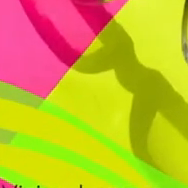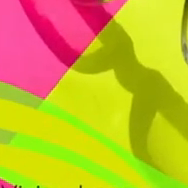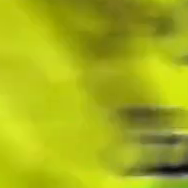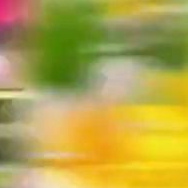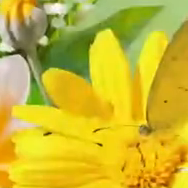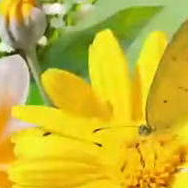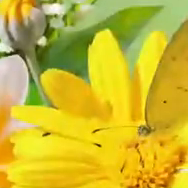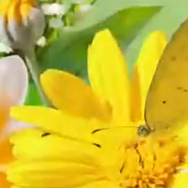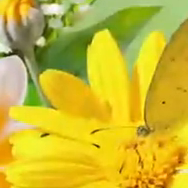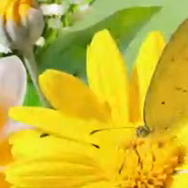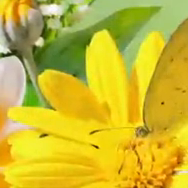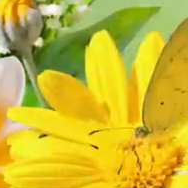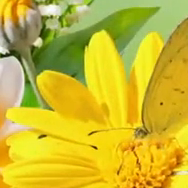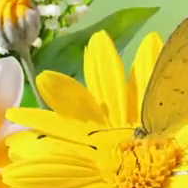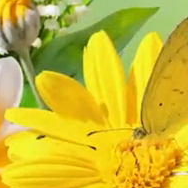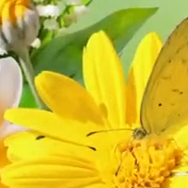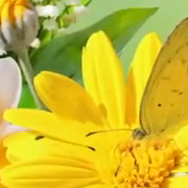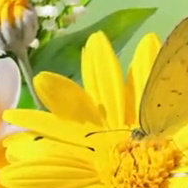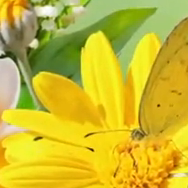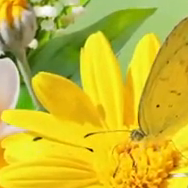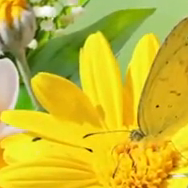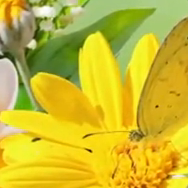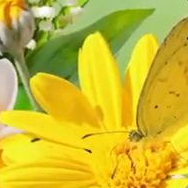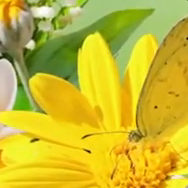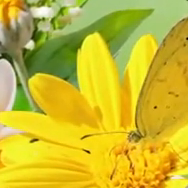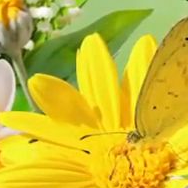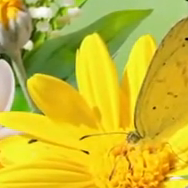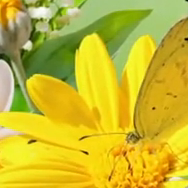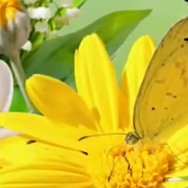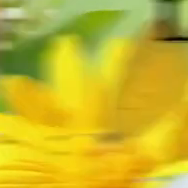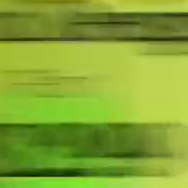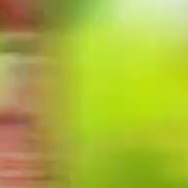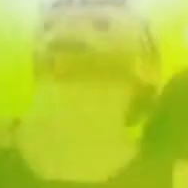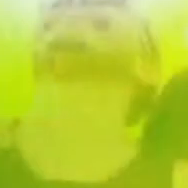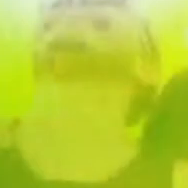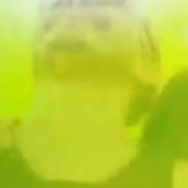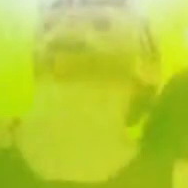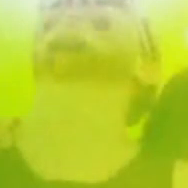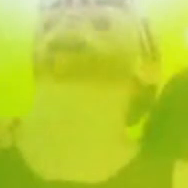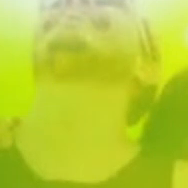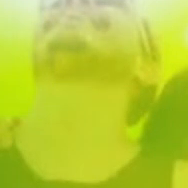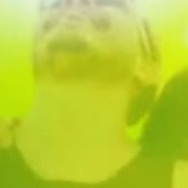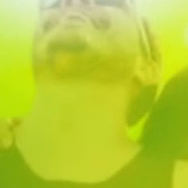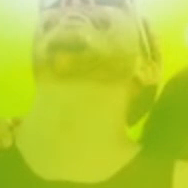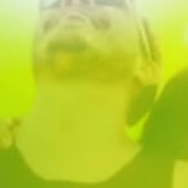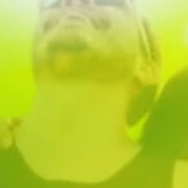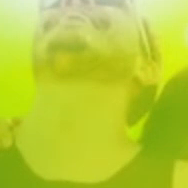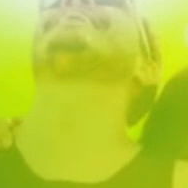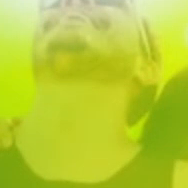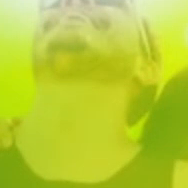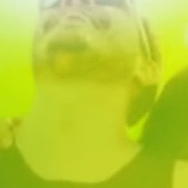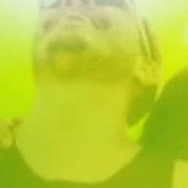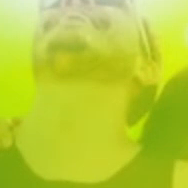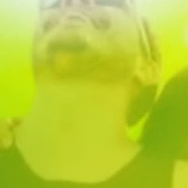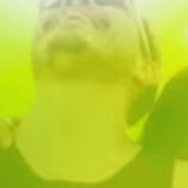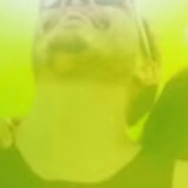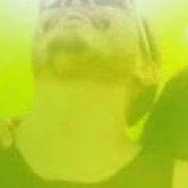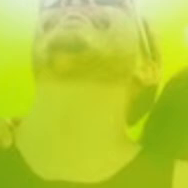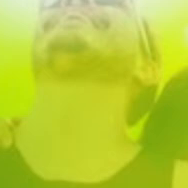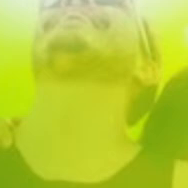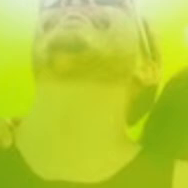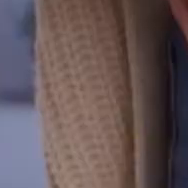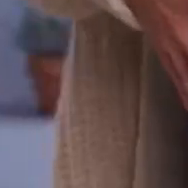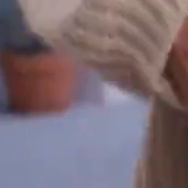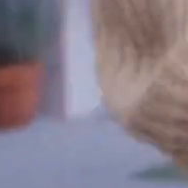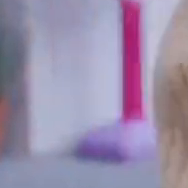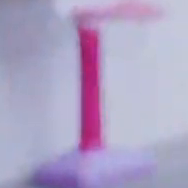for $15.99. Or buy focus and transition lenses for $12.99. Stylish eye care that won't break the bank. Visit us at Seaview Optical.